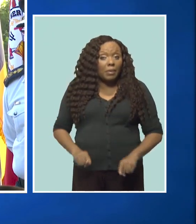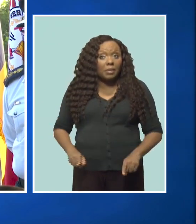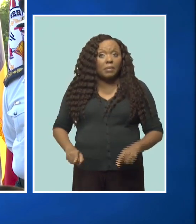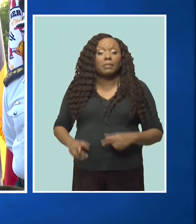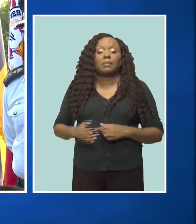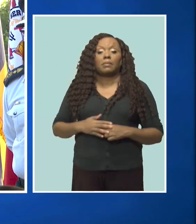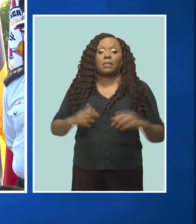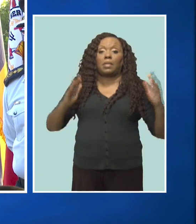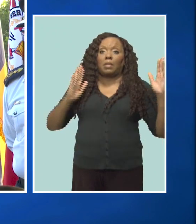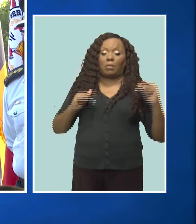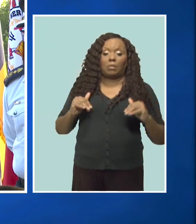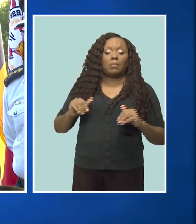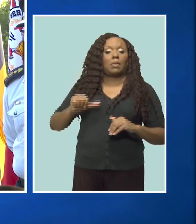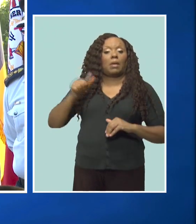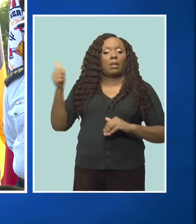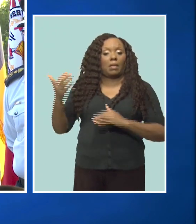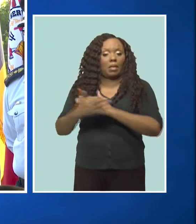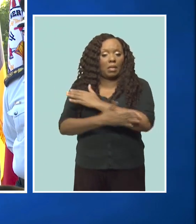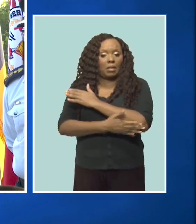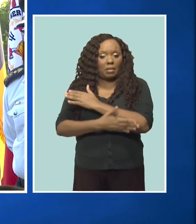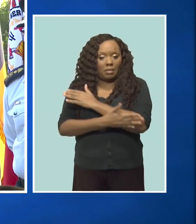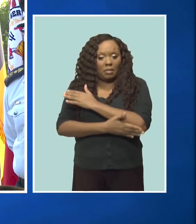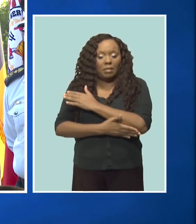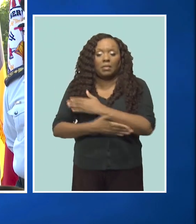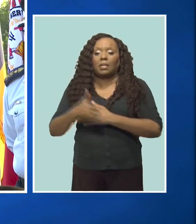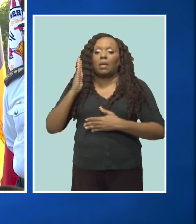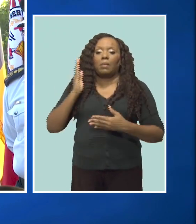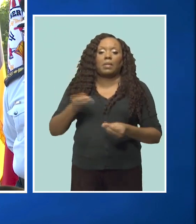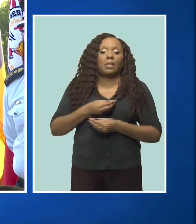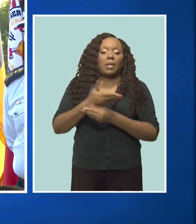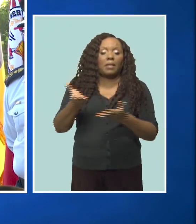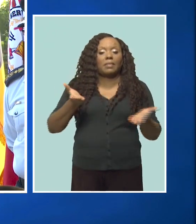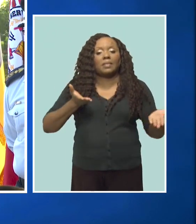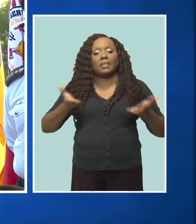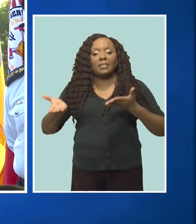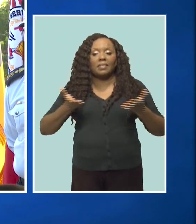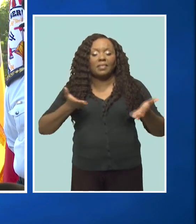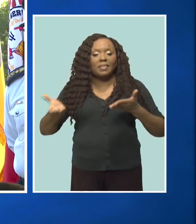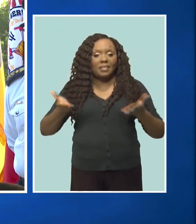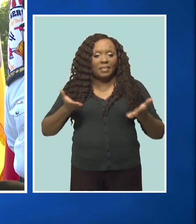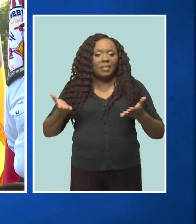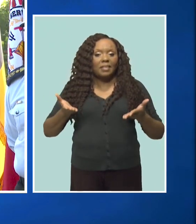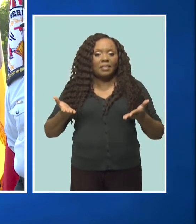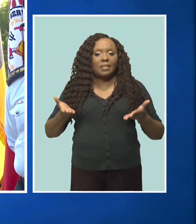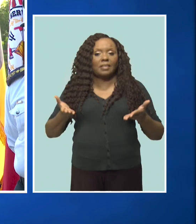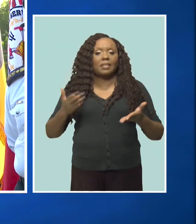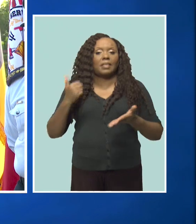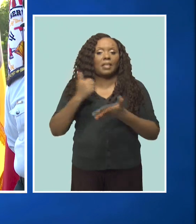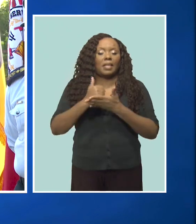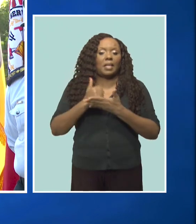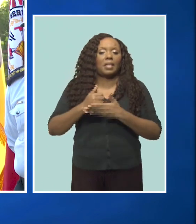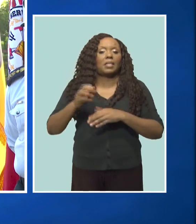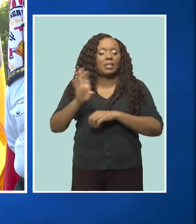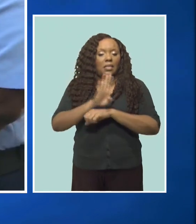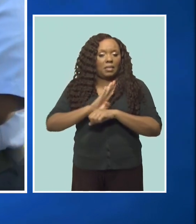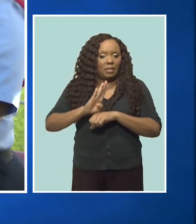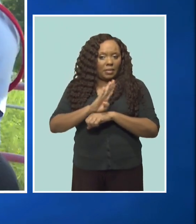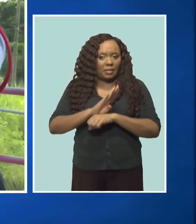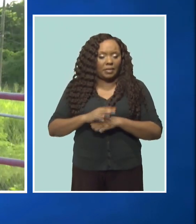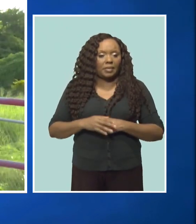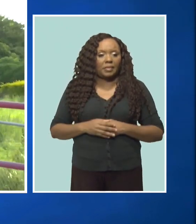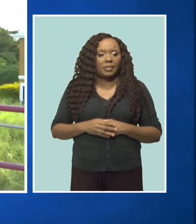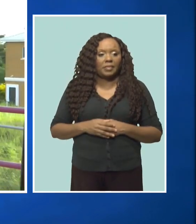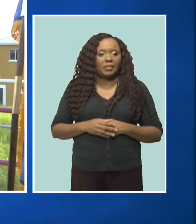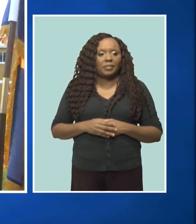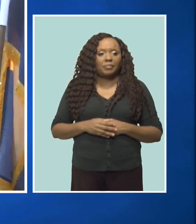step up from the other countries to give the service to Barbados that Barbados did when asked.